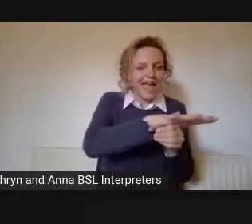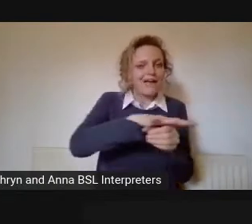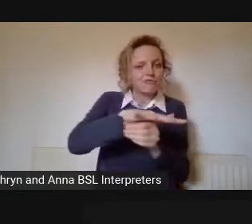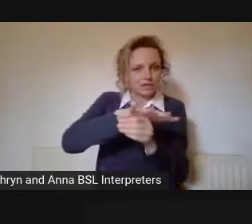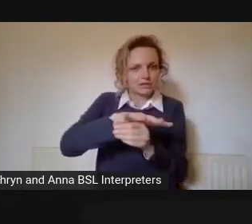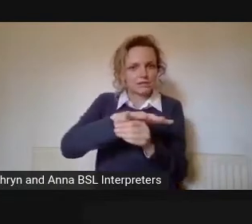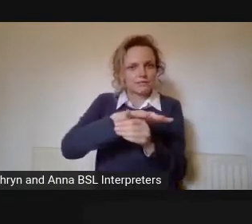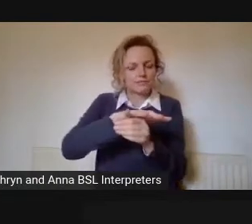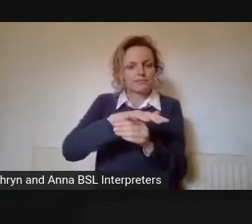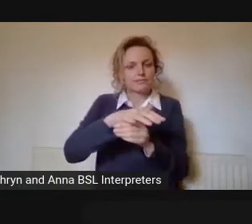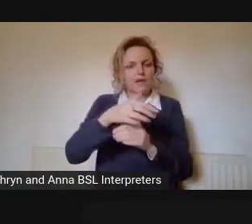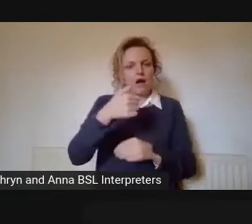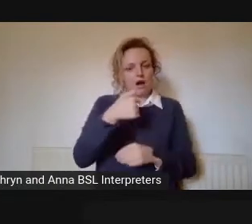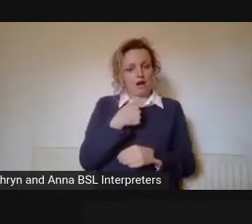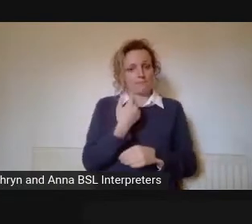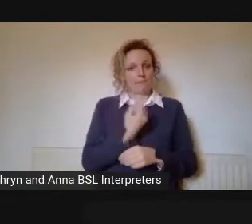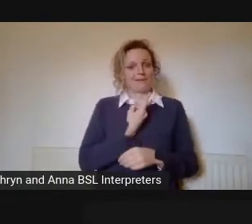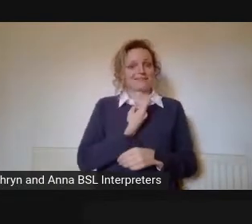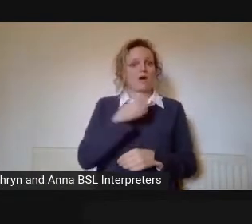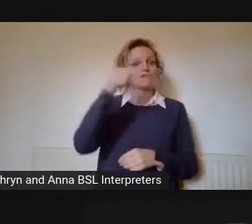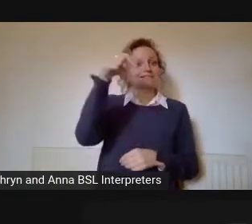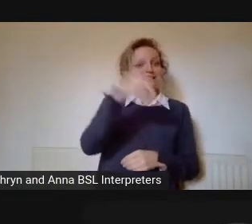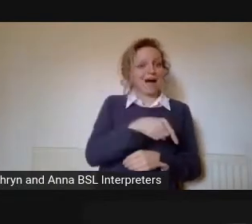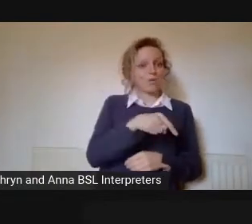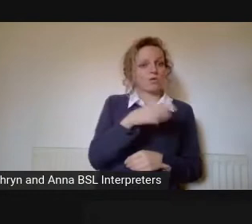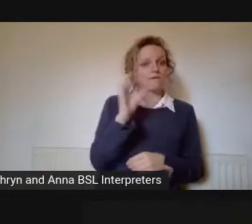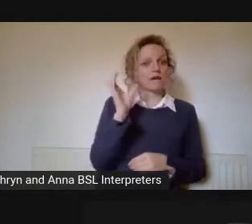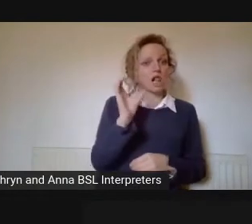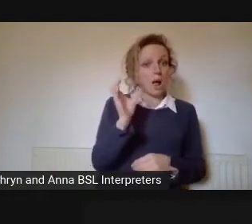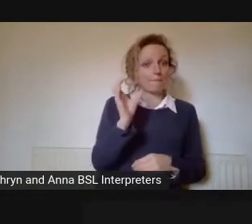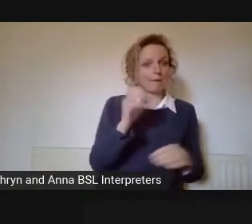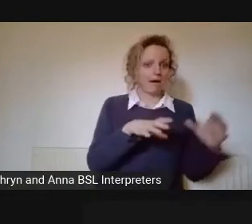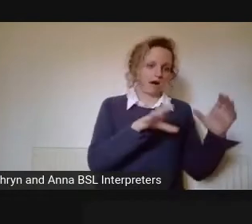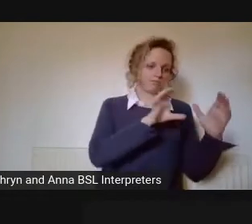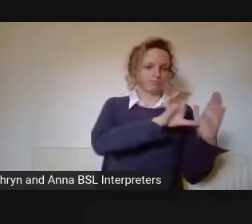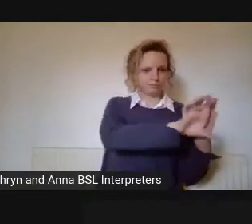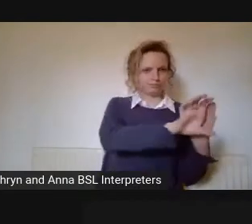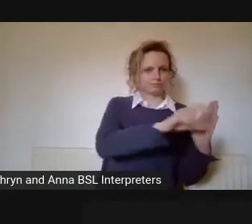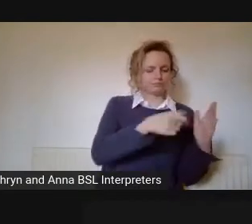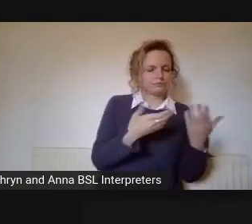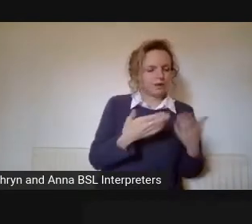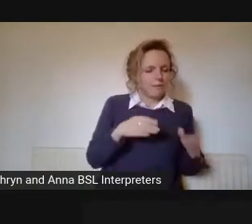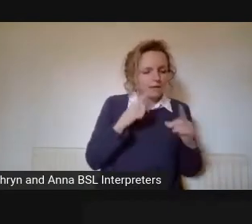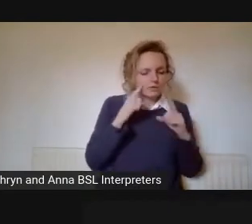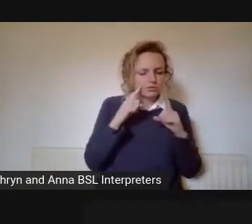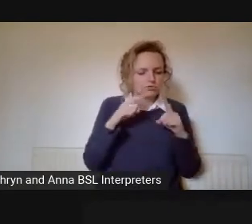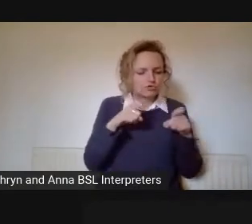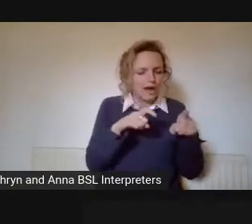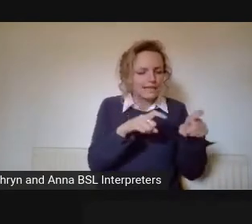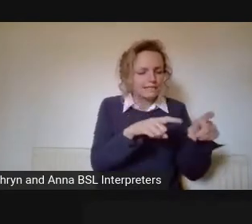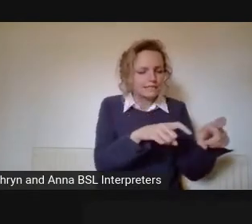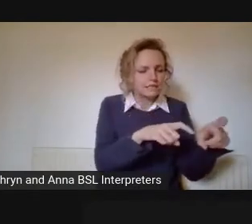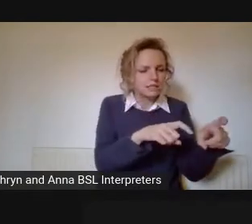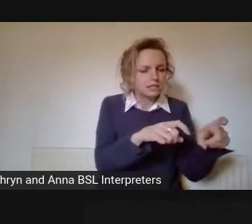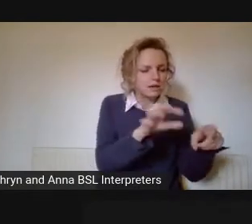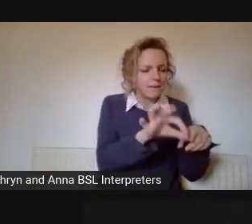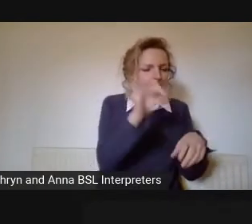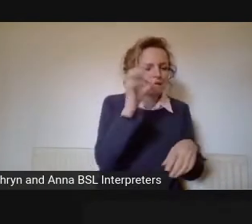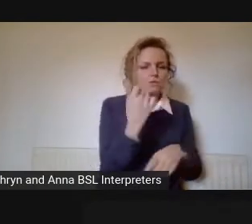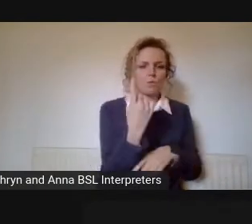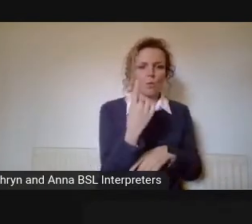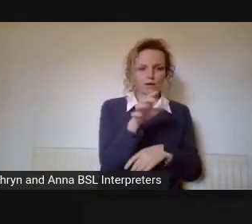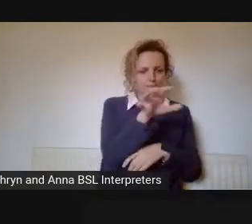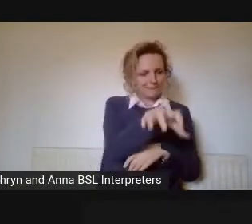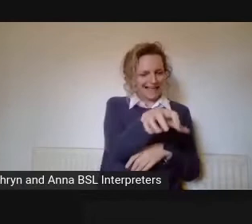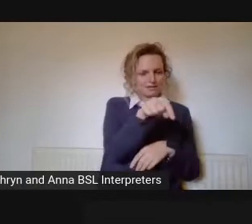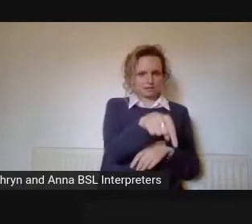the south of Colombia. And I kind of traced, I picked one place in particular and